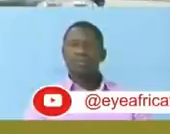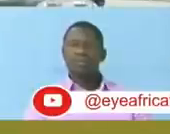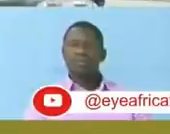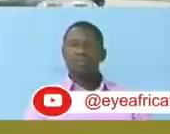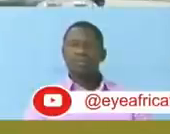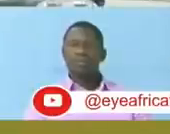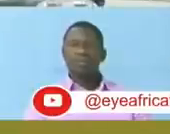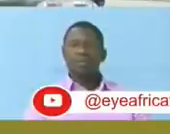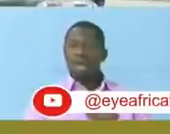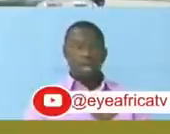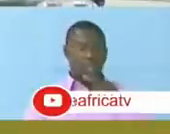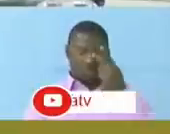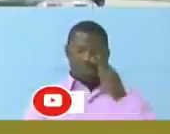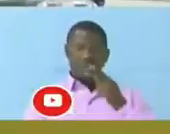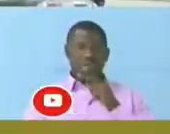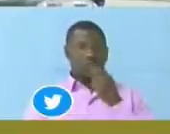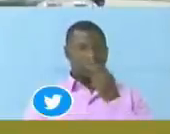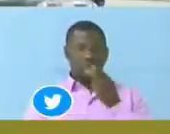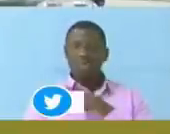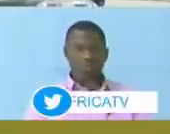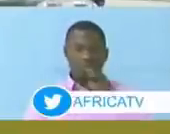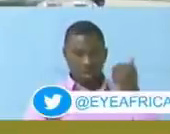out,